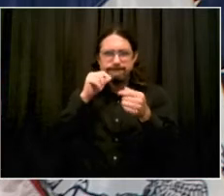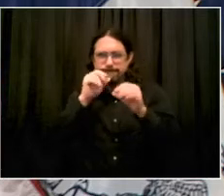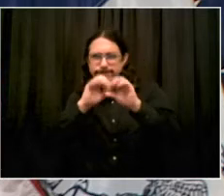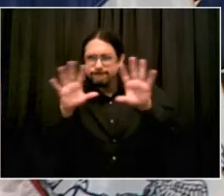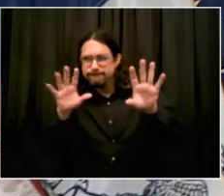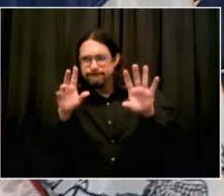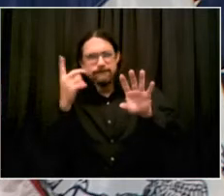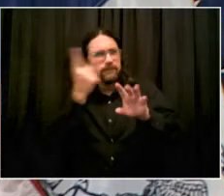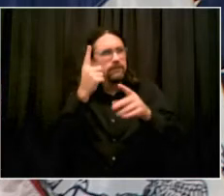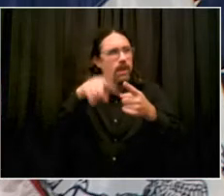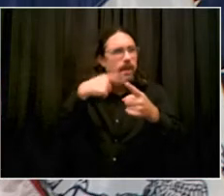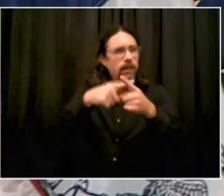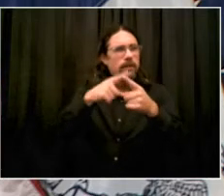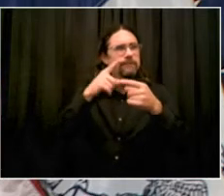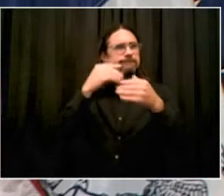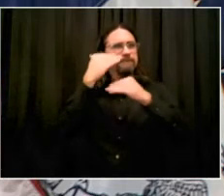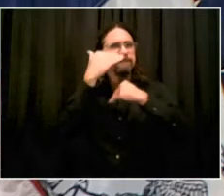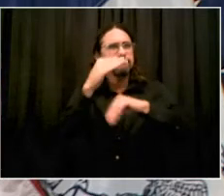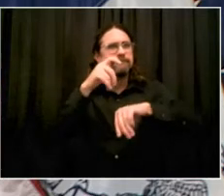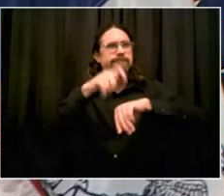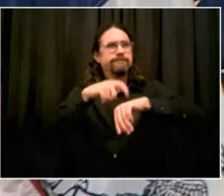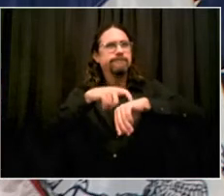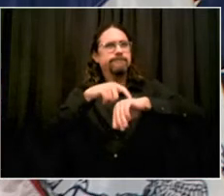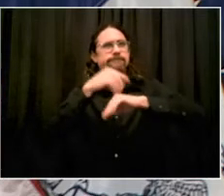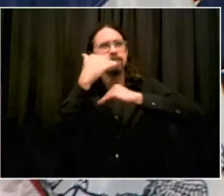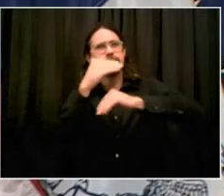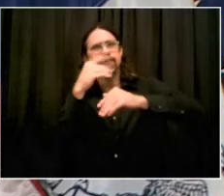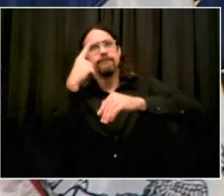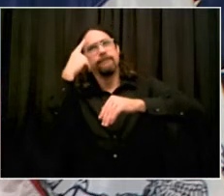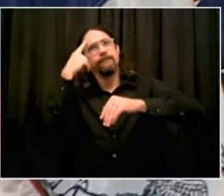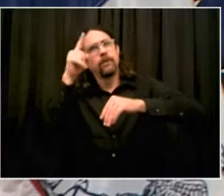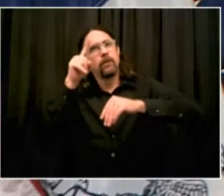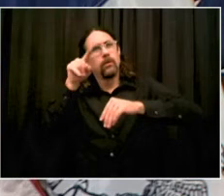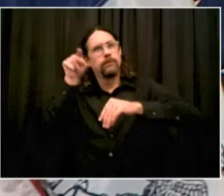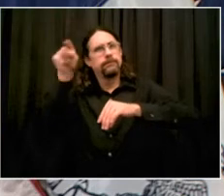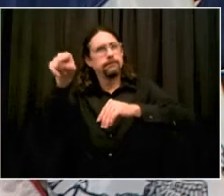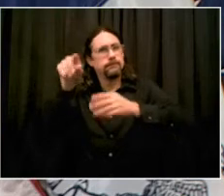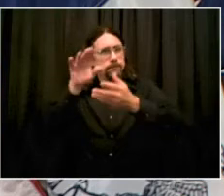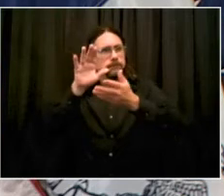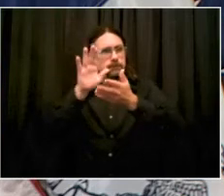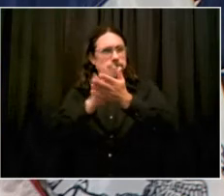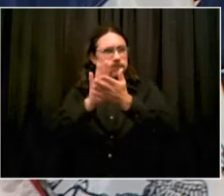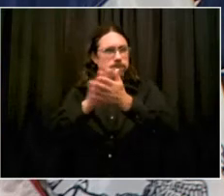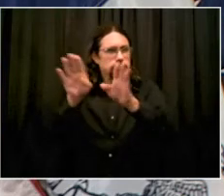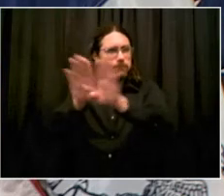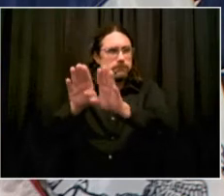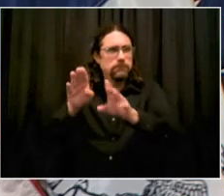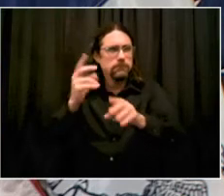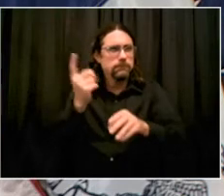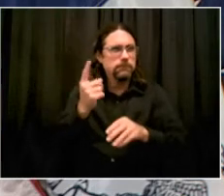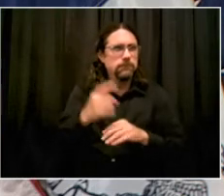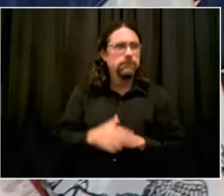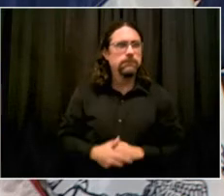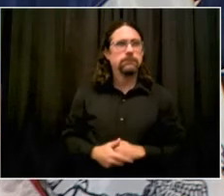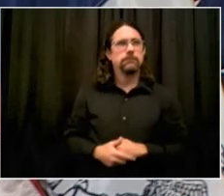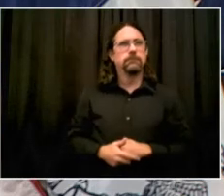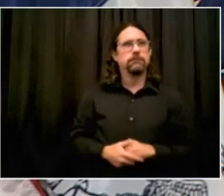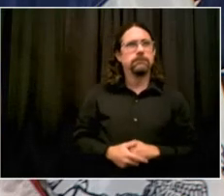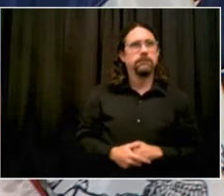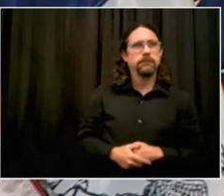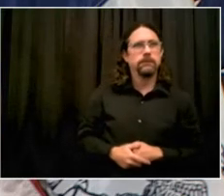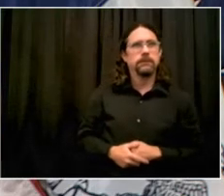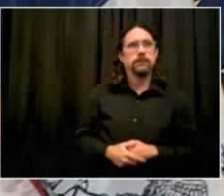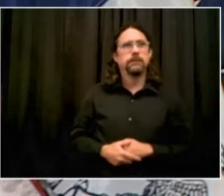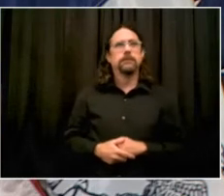I have said more times than I can count to the City Council that they never need to use a subpoena for anything, that we